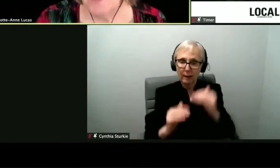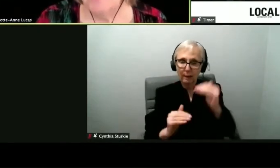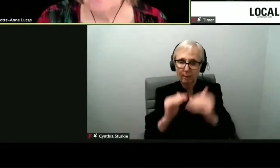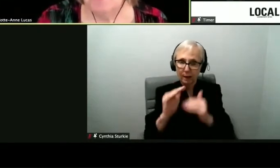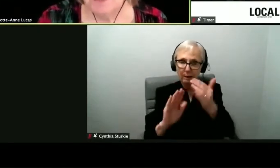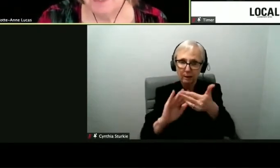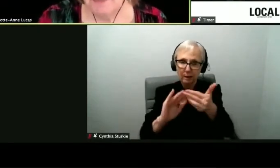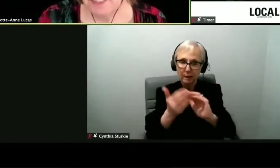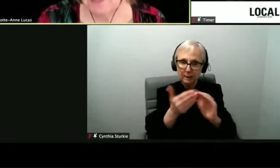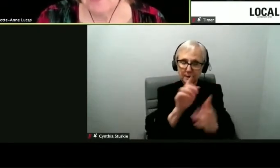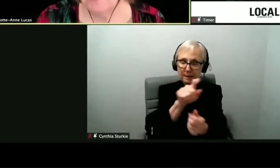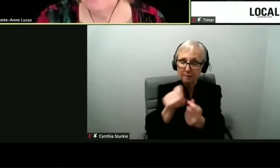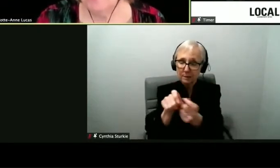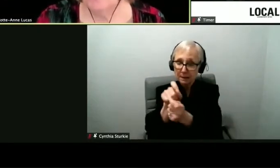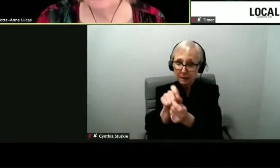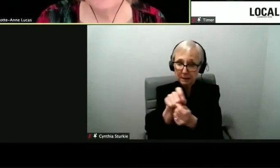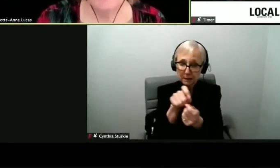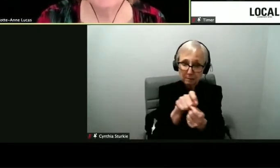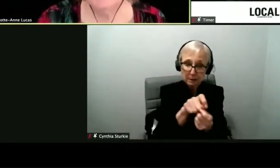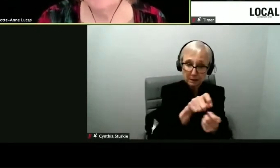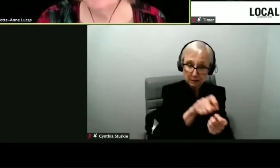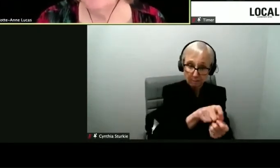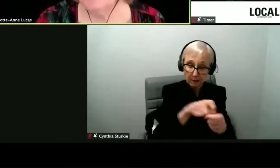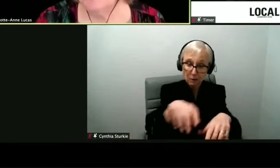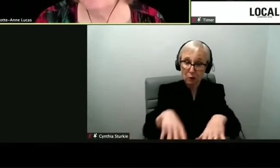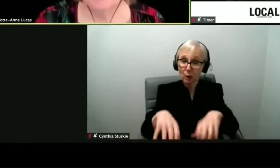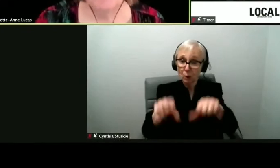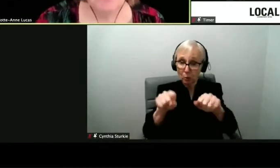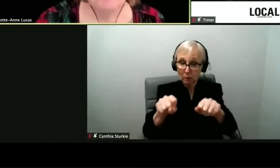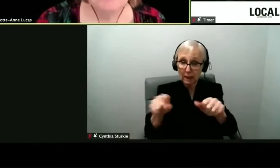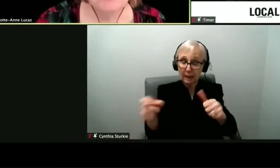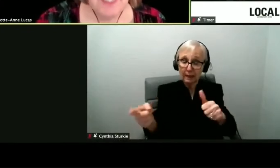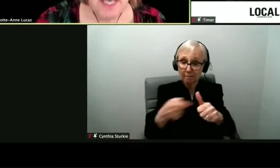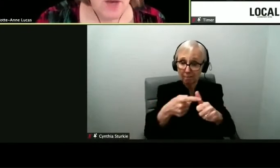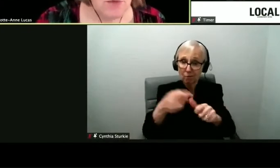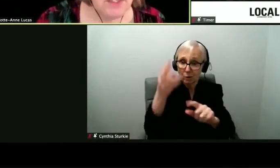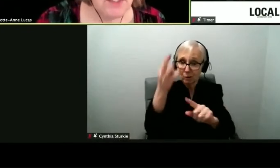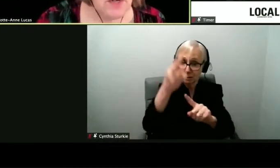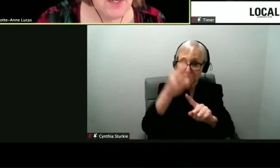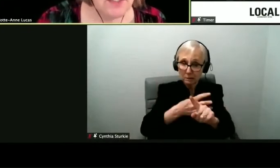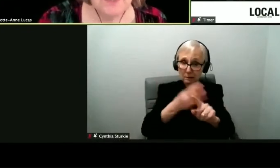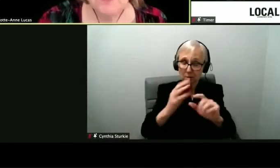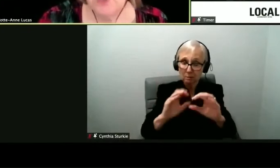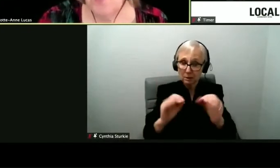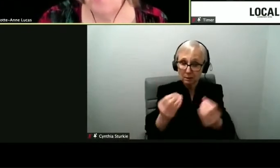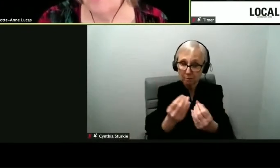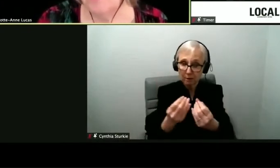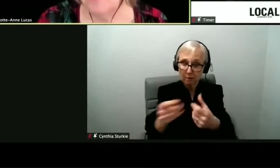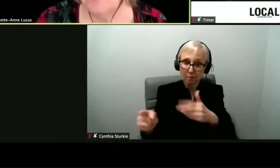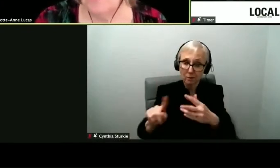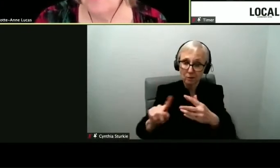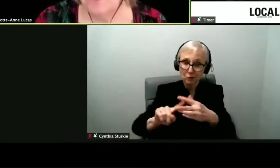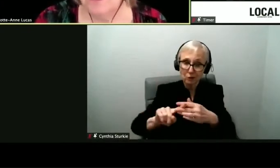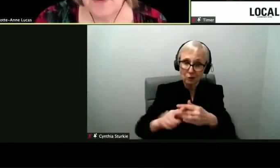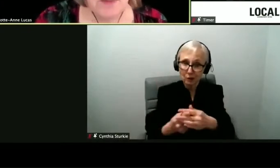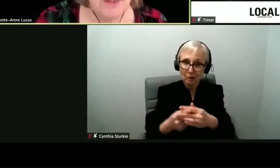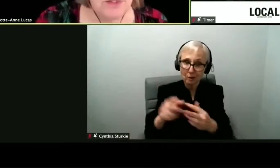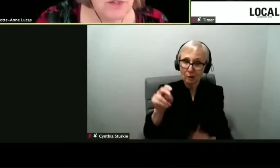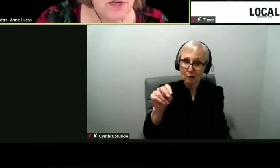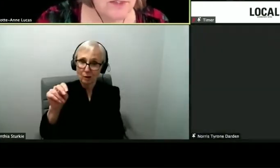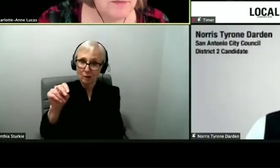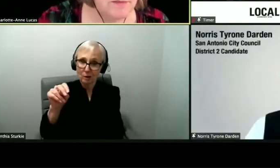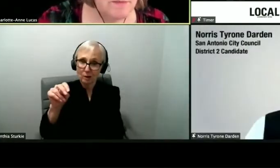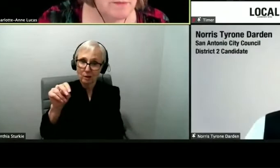I want some specifics that you will take in your first 6 months of office. And we're going to start on this with Norris